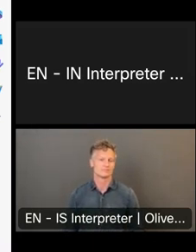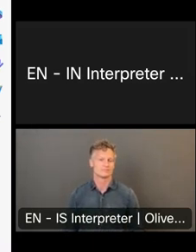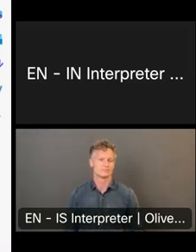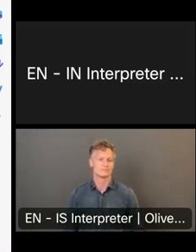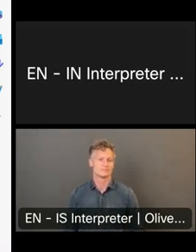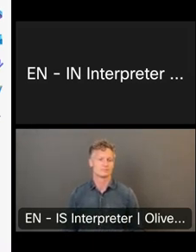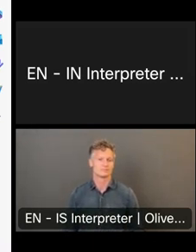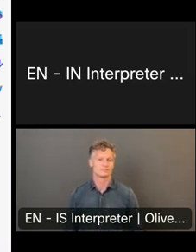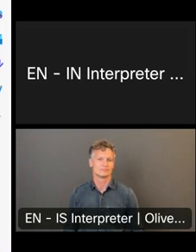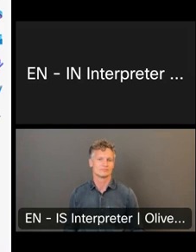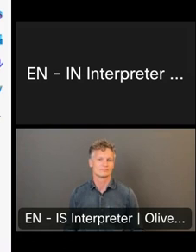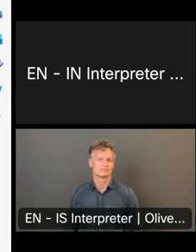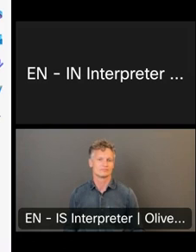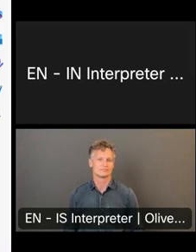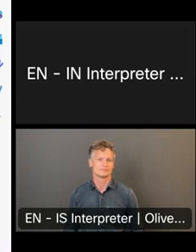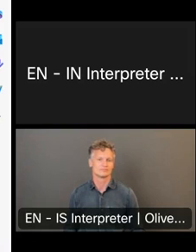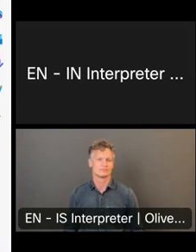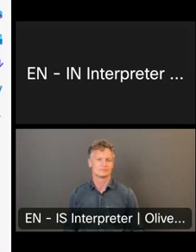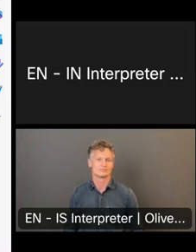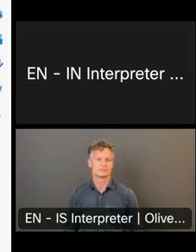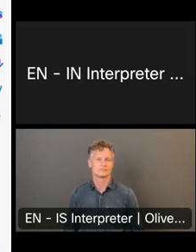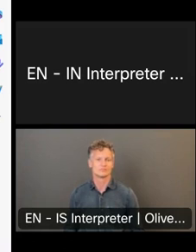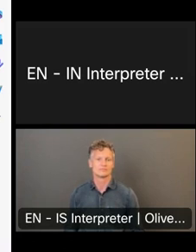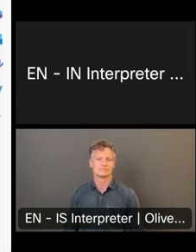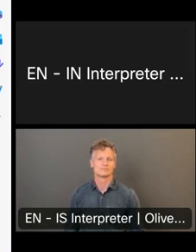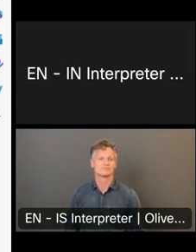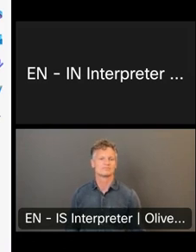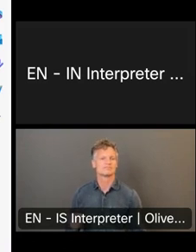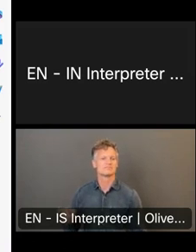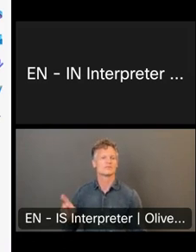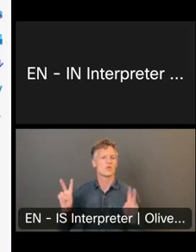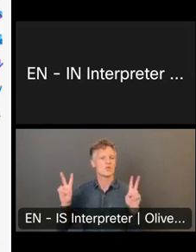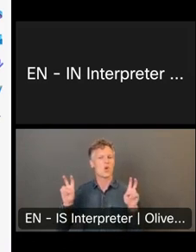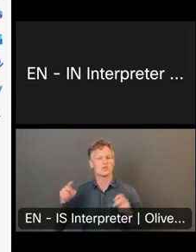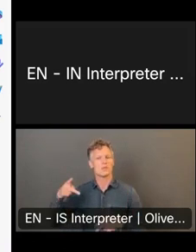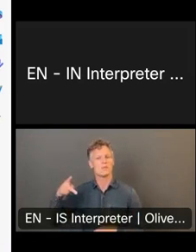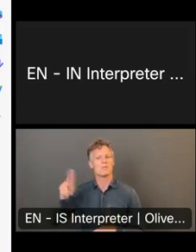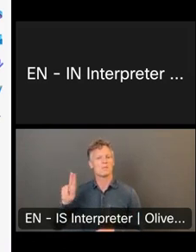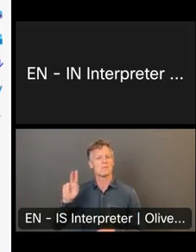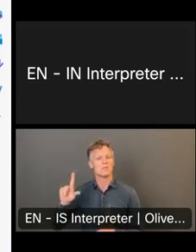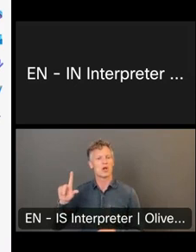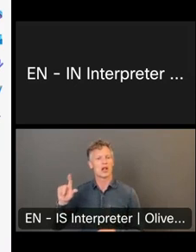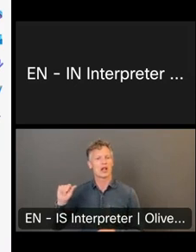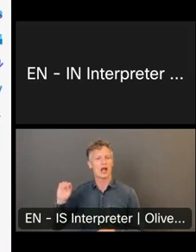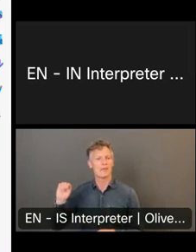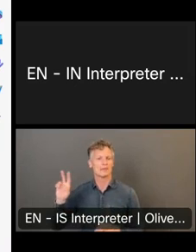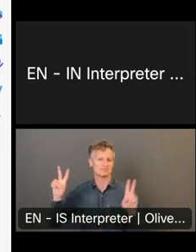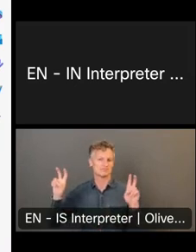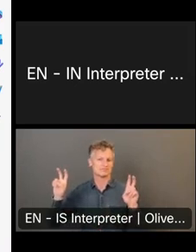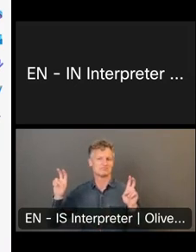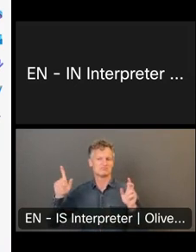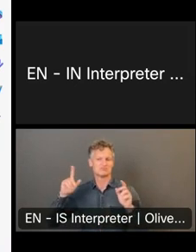here's a quote from Zwickian poem. Closely related to the artistic use of language is the playful use of language in secret languages,